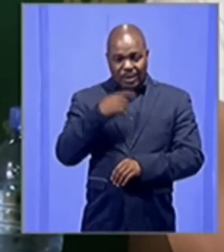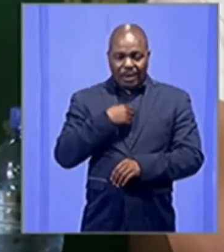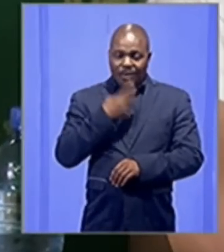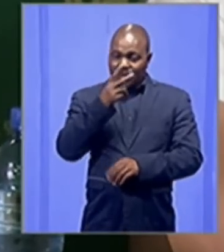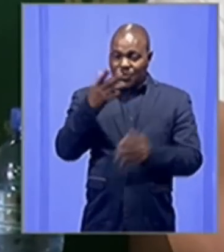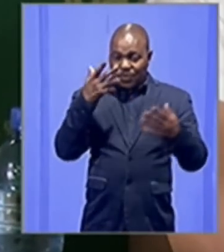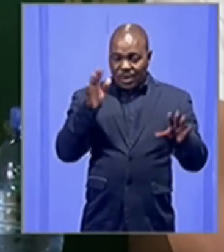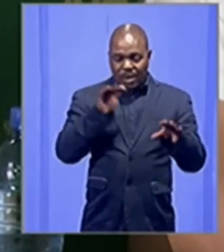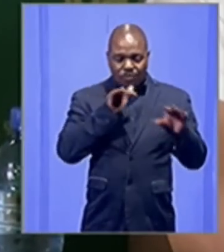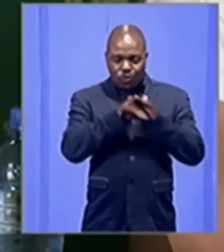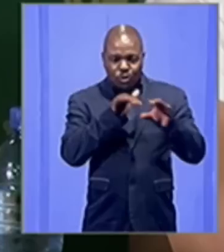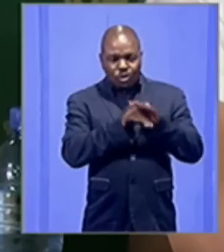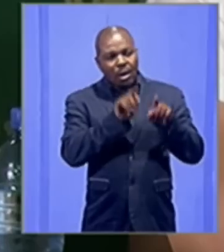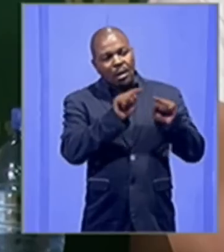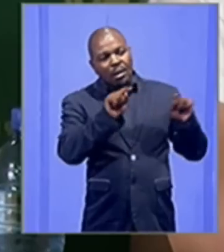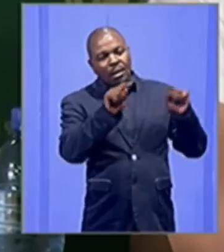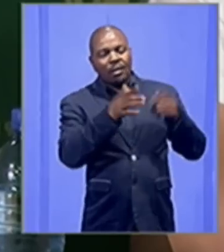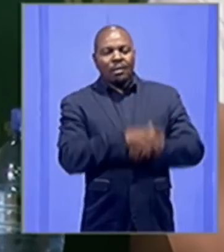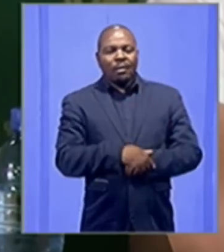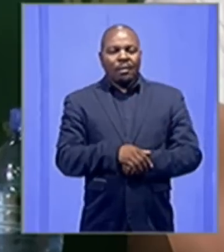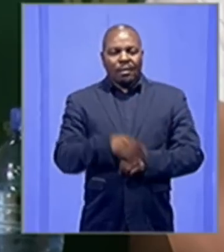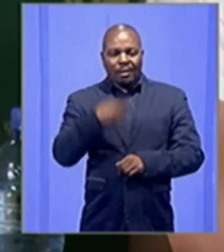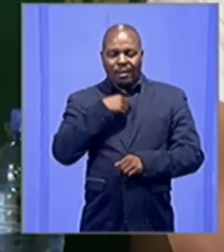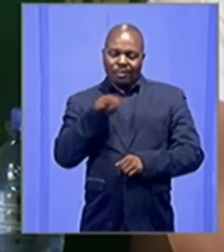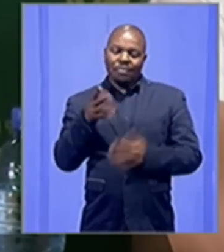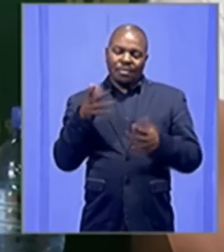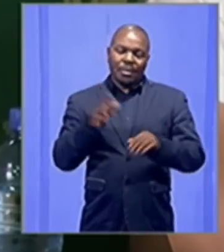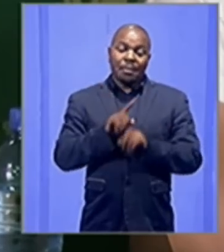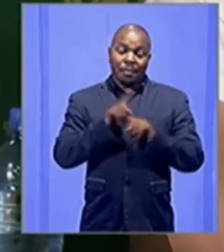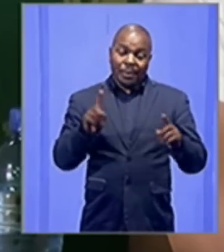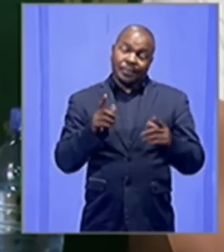few videos of it now, but